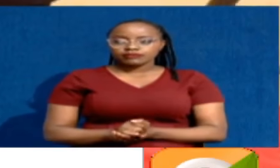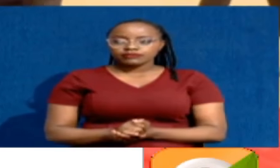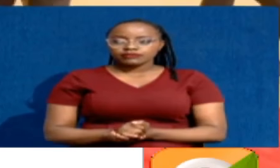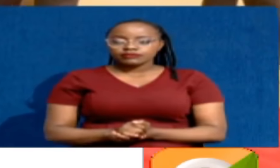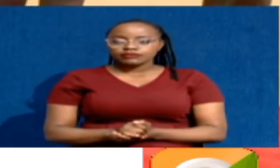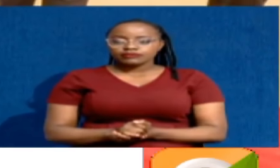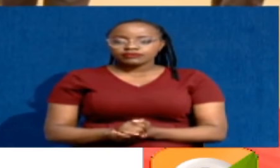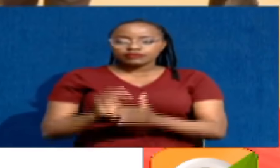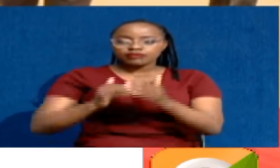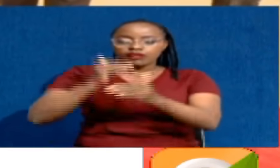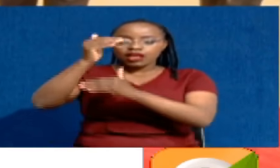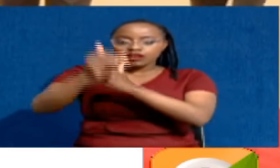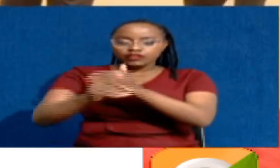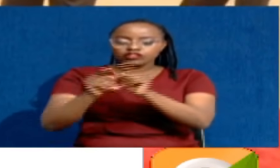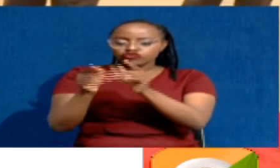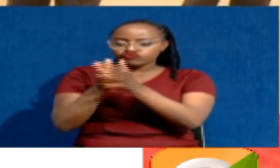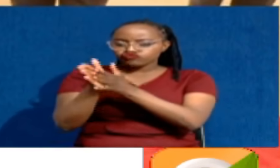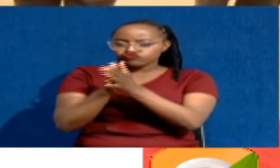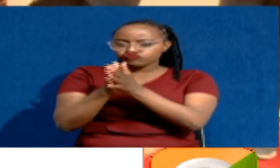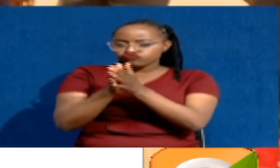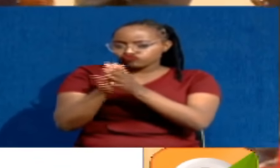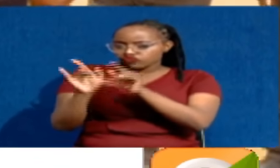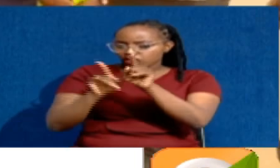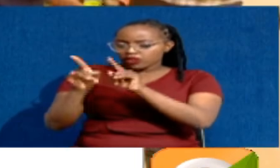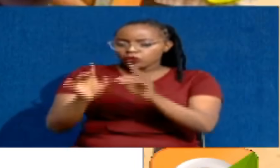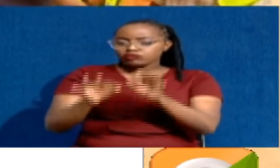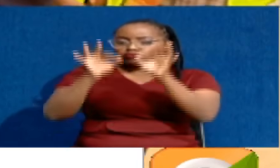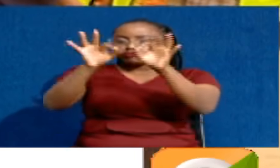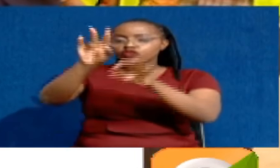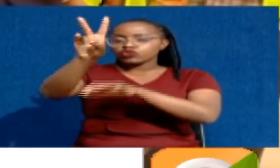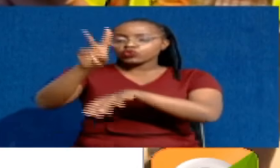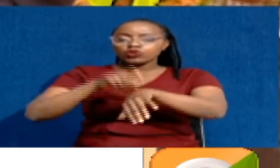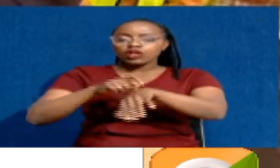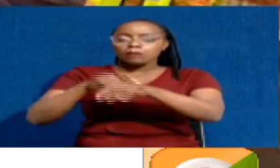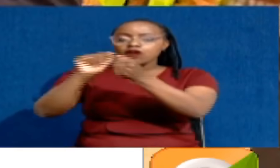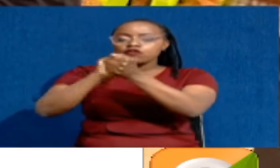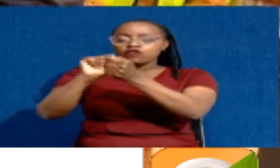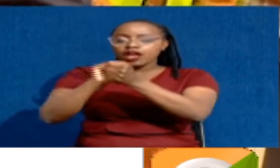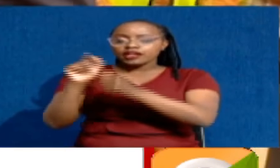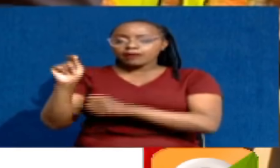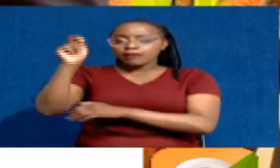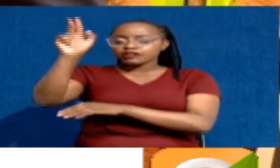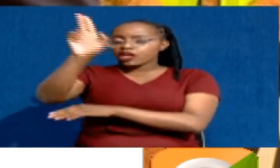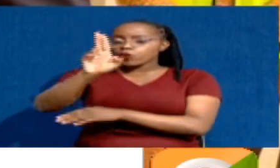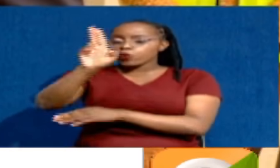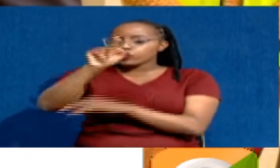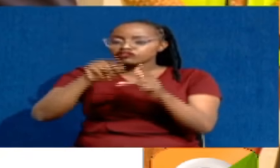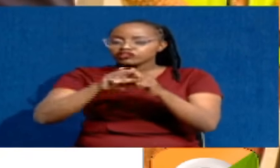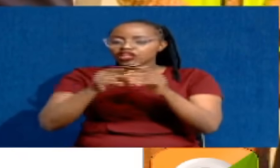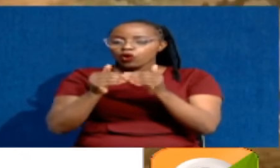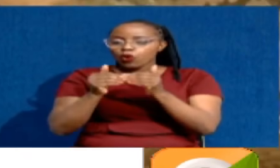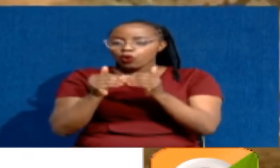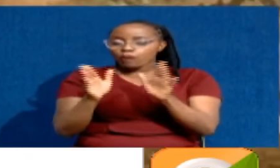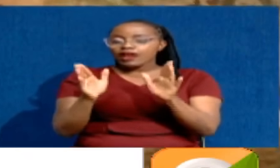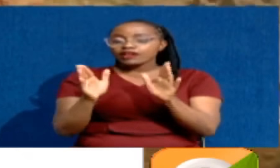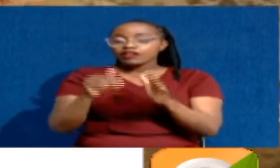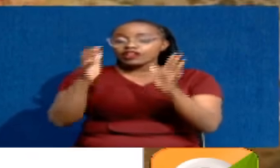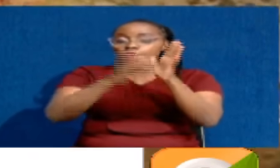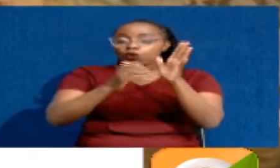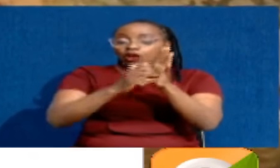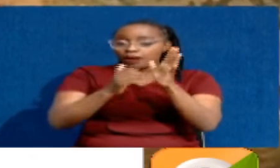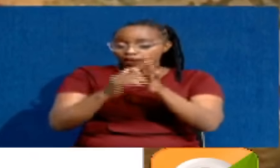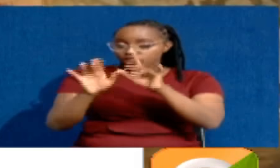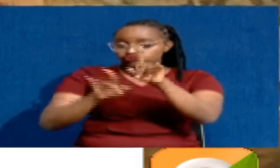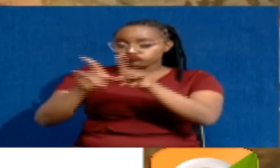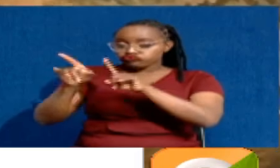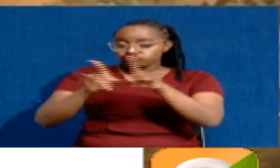After his anticipated tour was postponed twice, Friday, President Kenyatta kick-started his opening leg of the Ukambani tour,